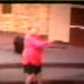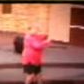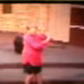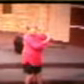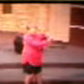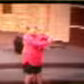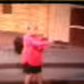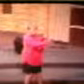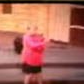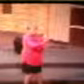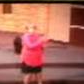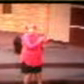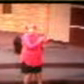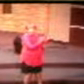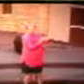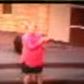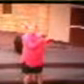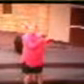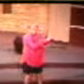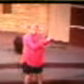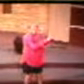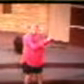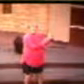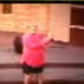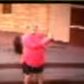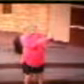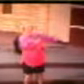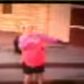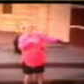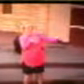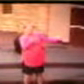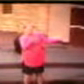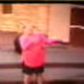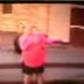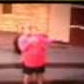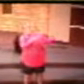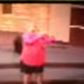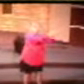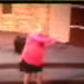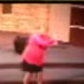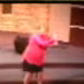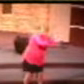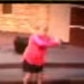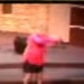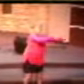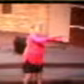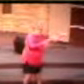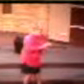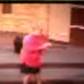would conspire to separate people. When you make that move, God shows up.